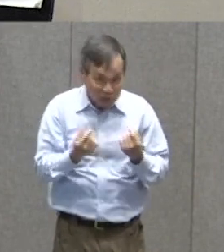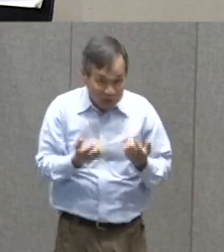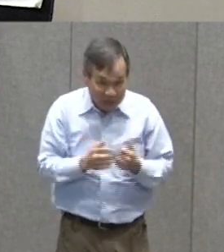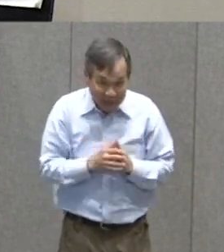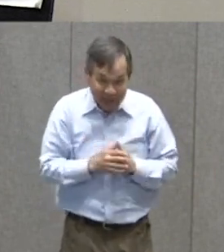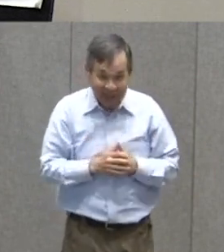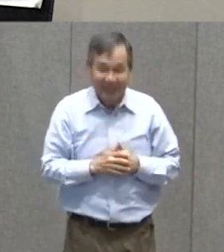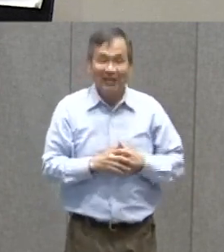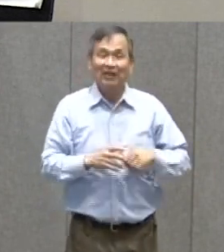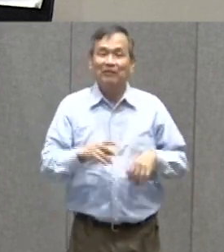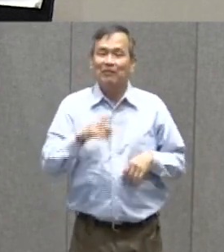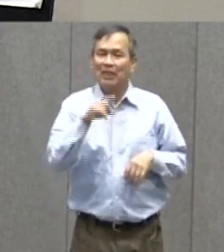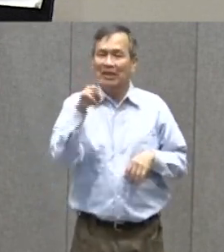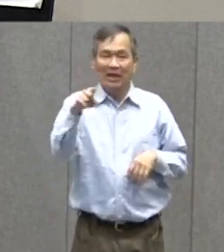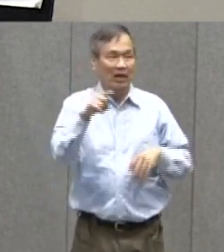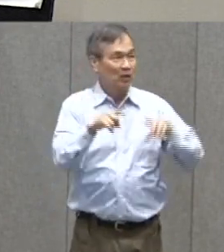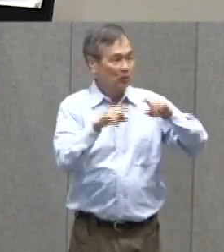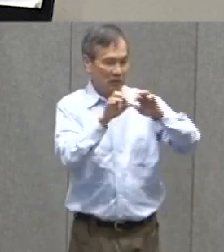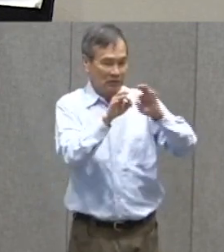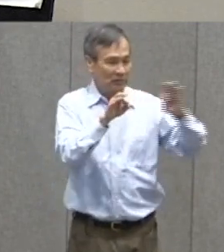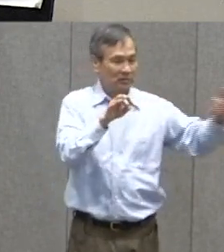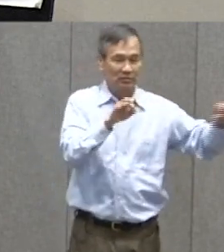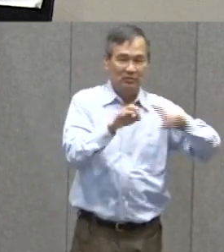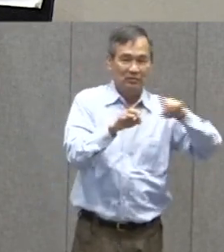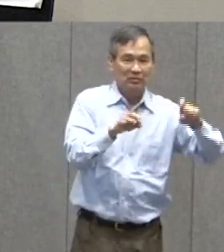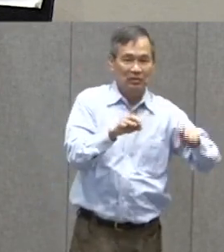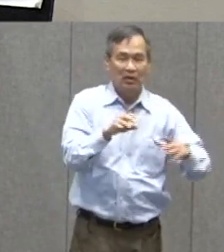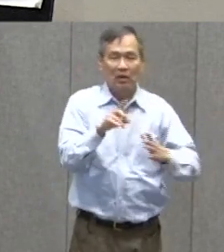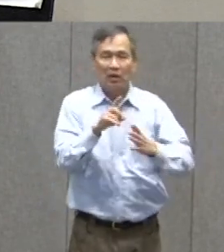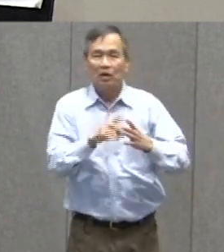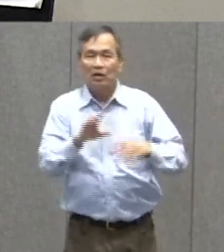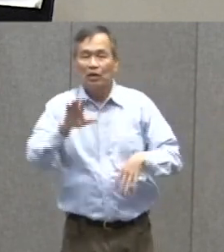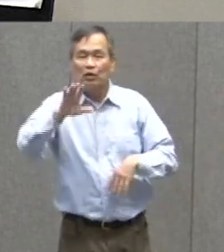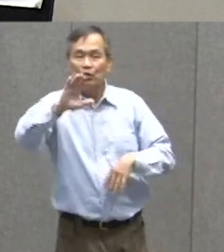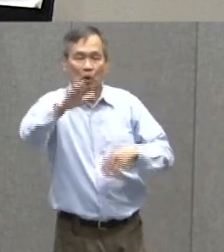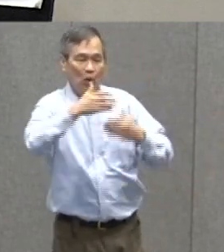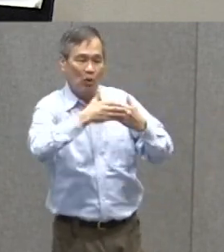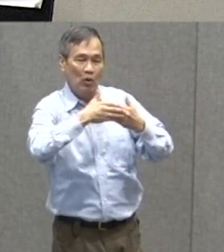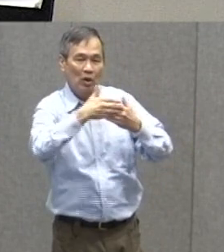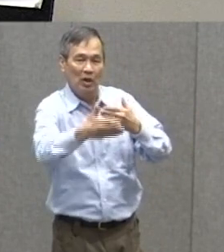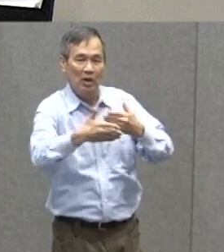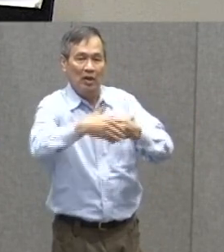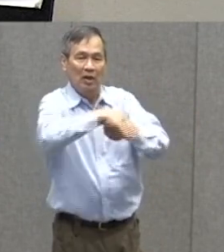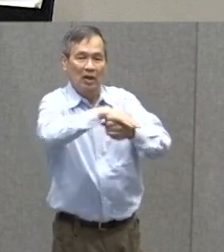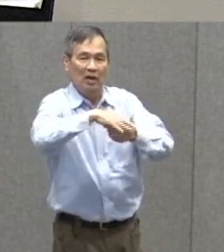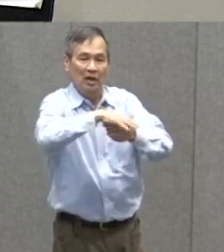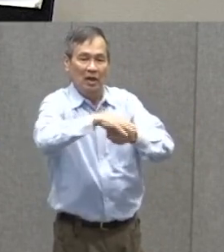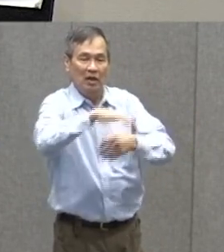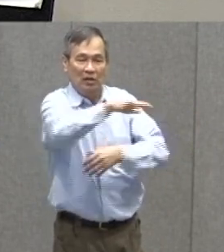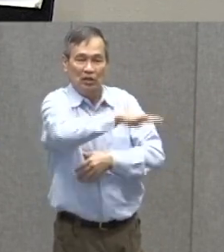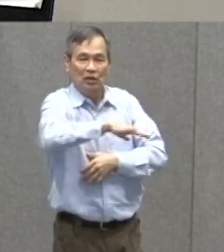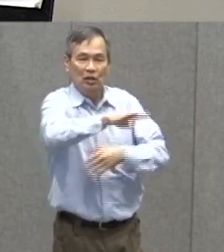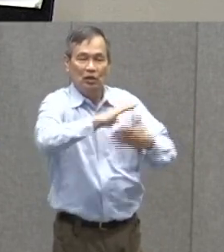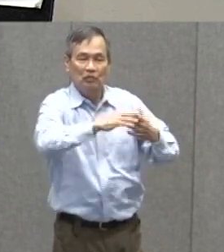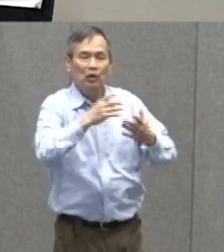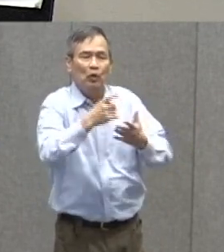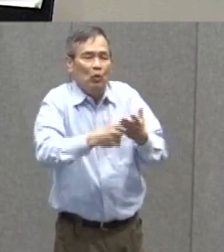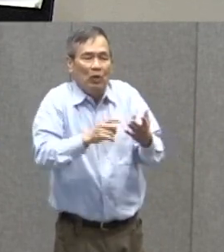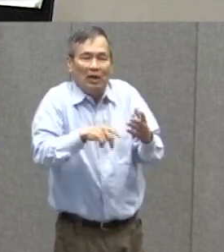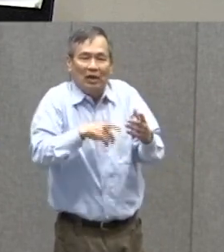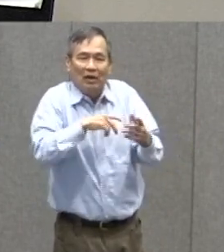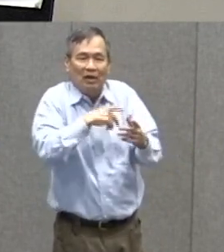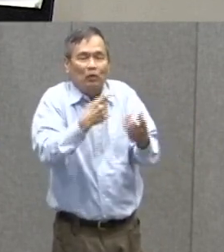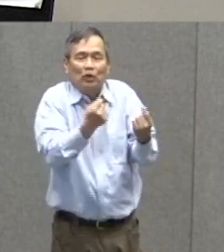look at these questions, and is what kinds of get-togethers does your neighborhood or community host? So,